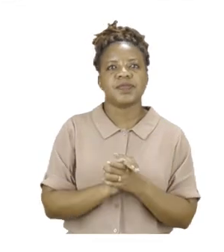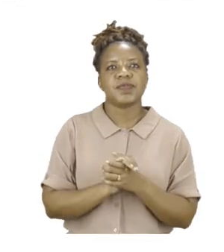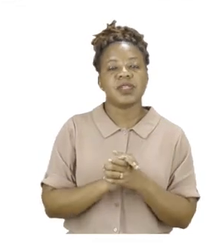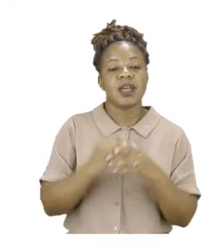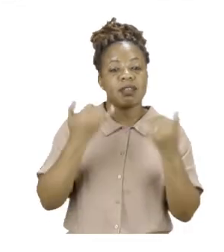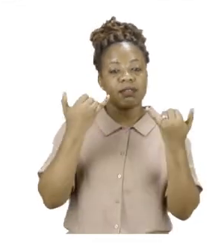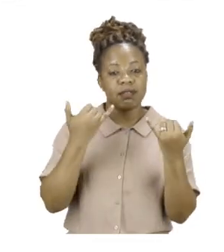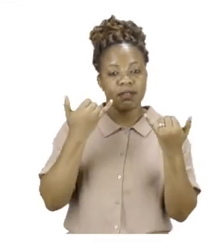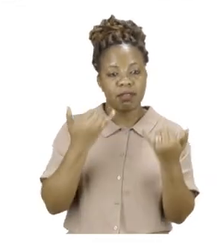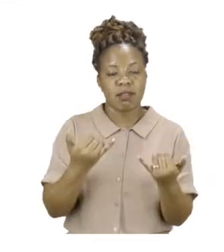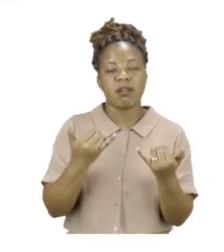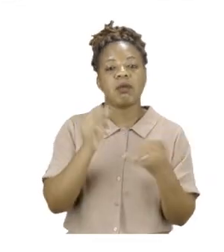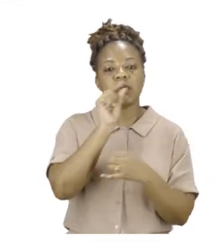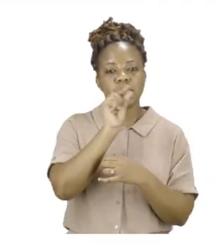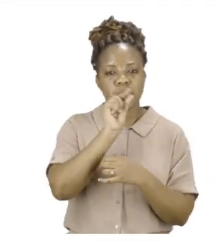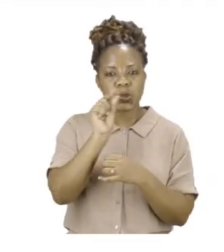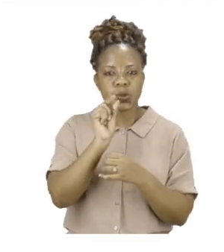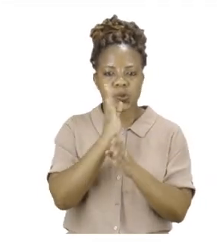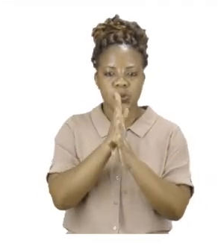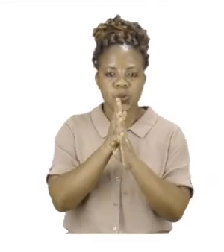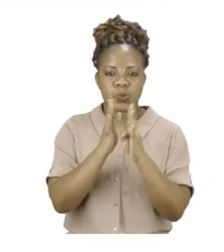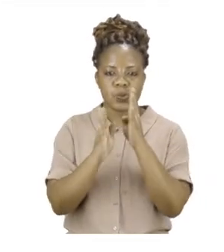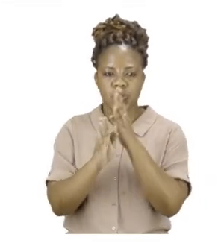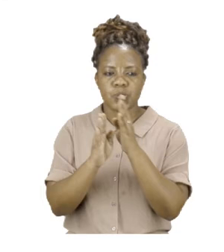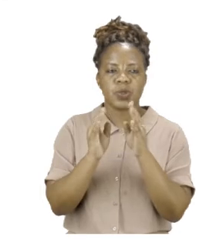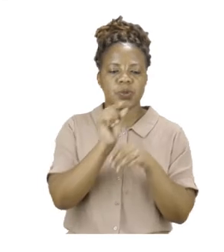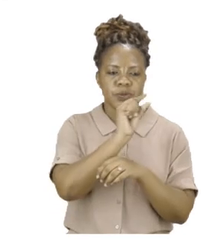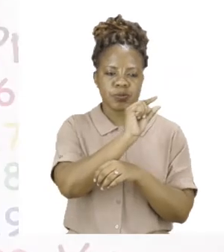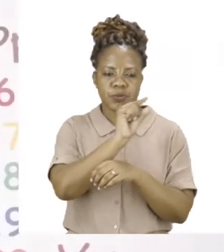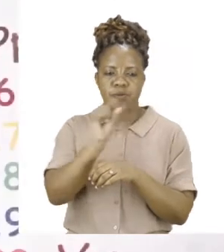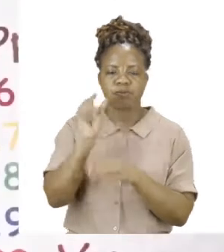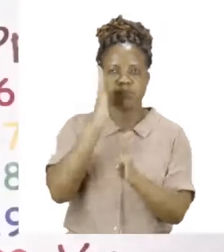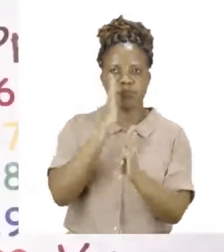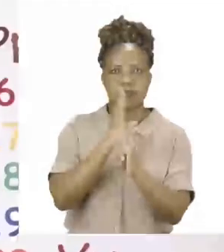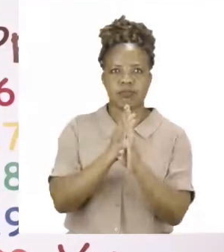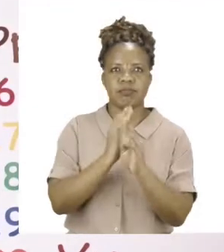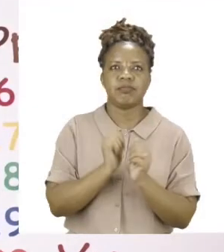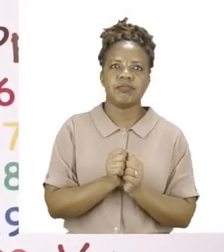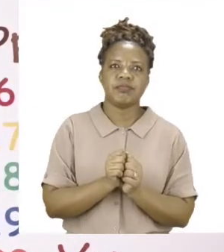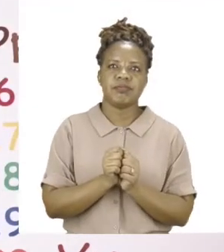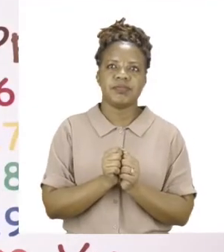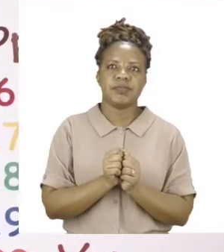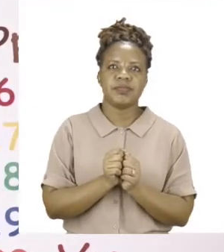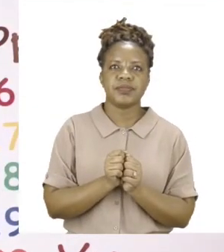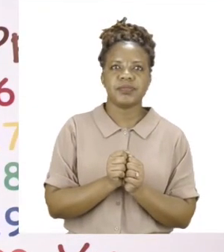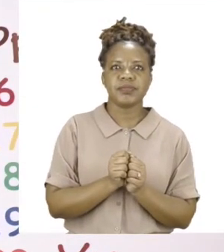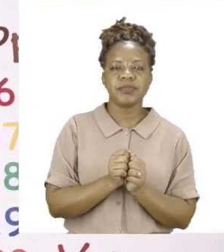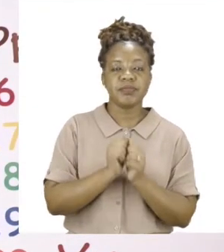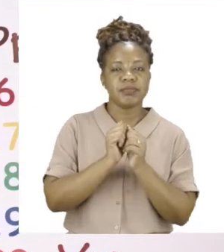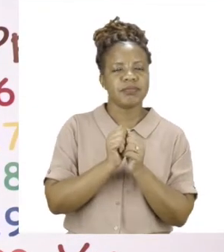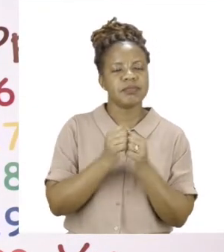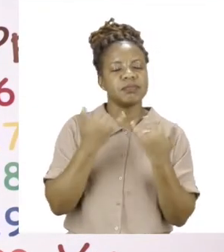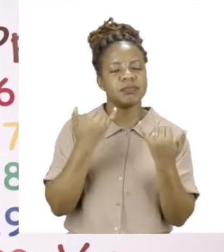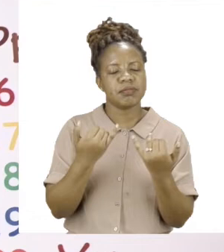we put them in the right order. So let's take a look at the board so we can see how we can start. Now, the first thing we